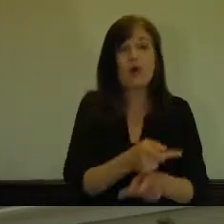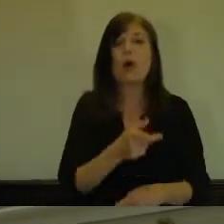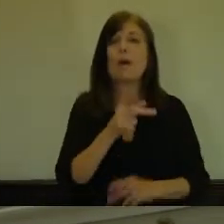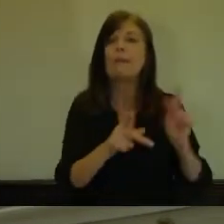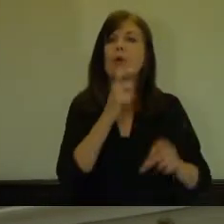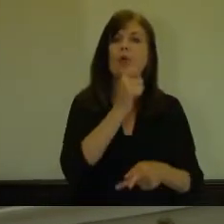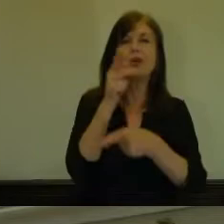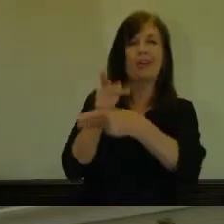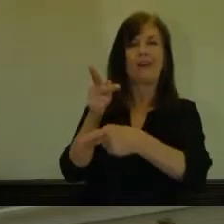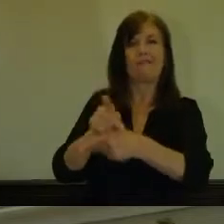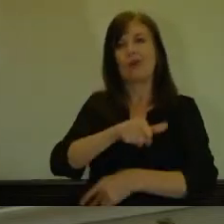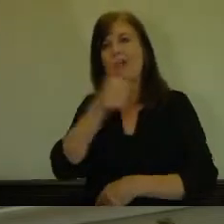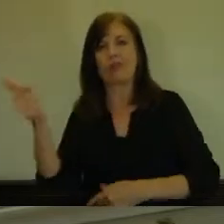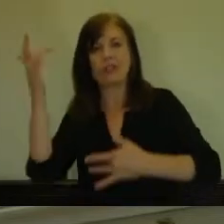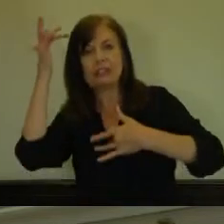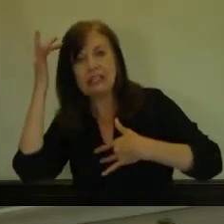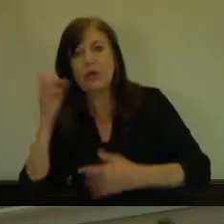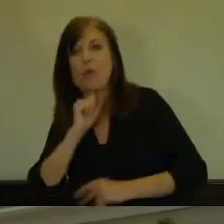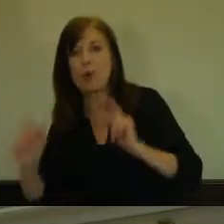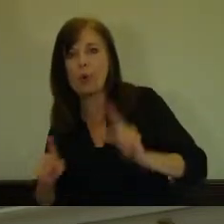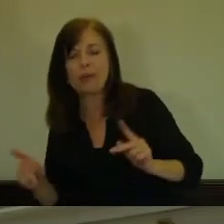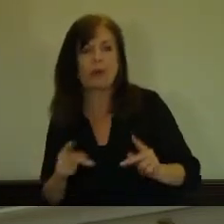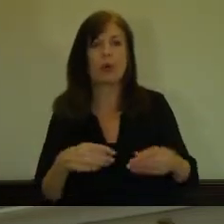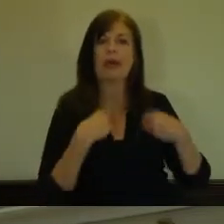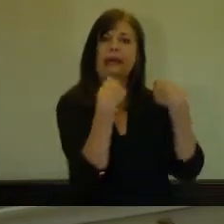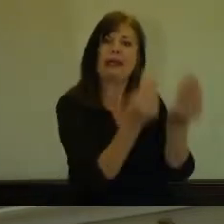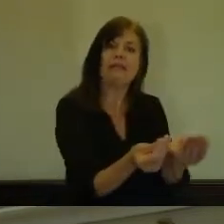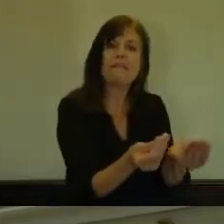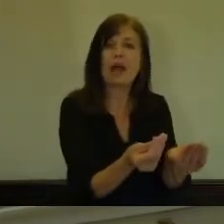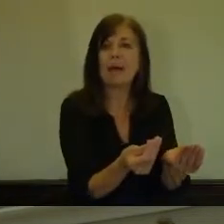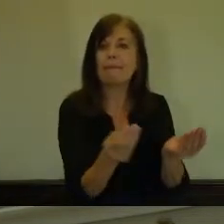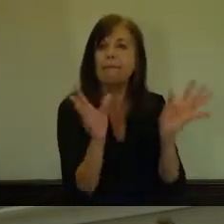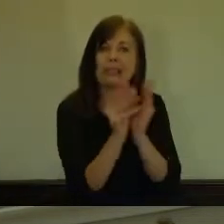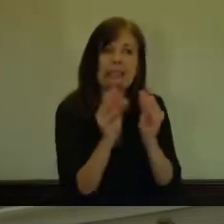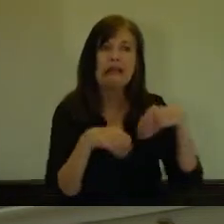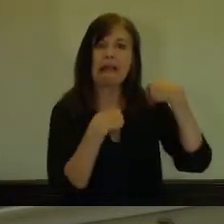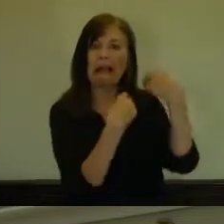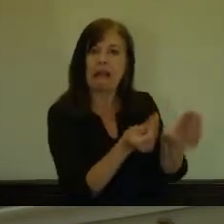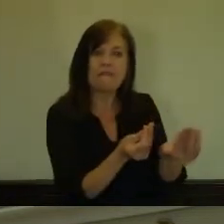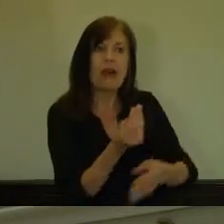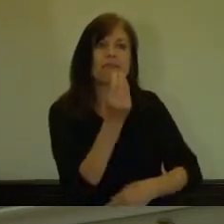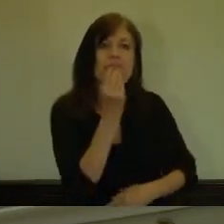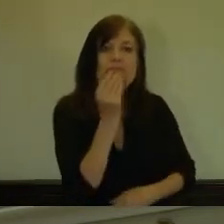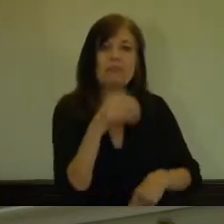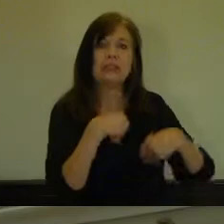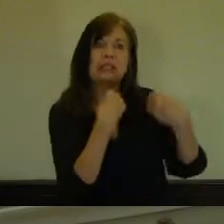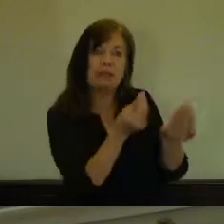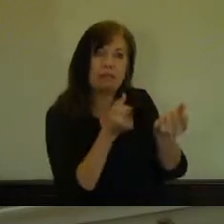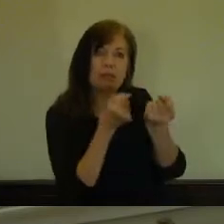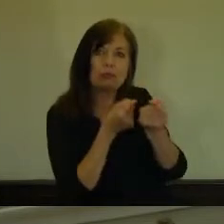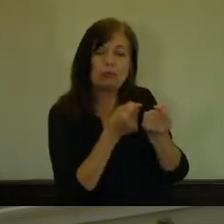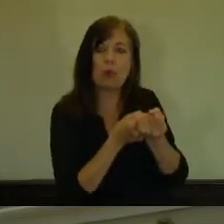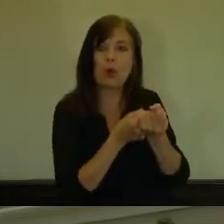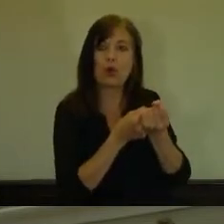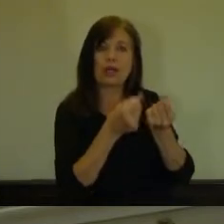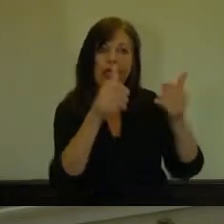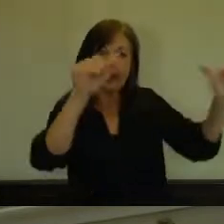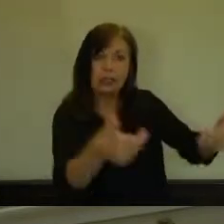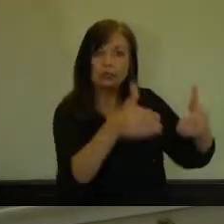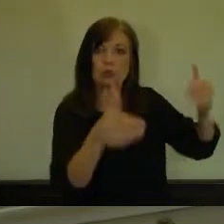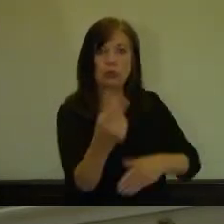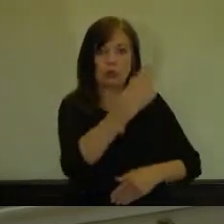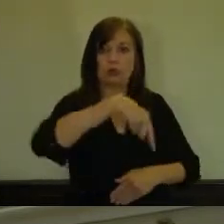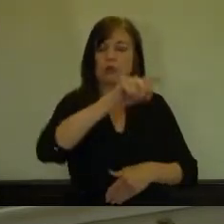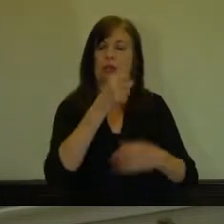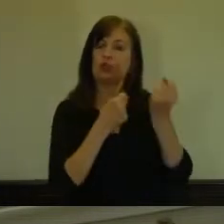caregivers in our community, supper discussions and drop-in sessions, so that they might support one another and that we might